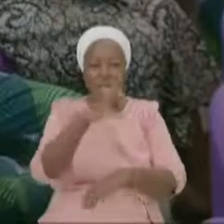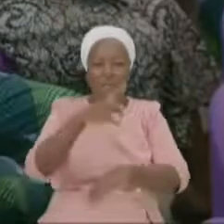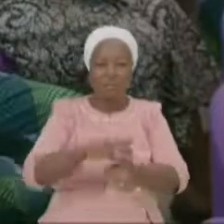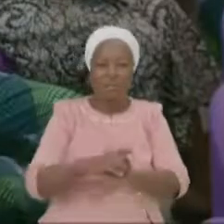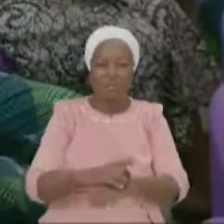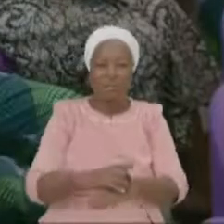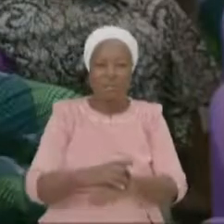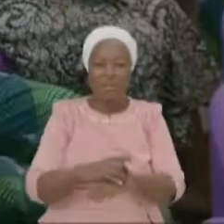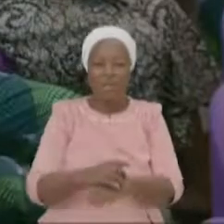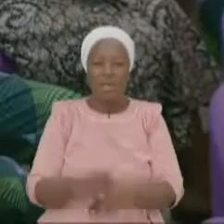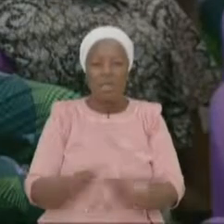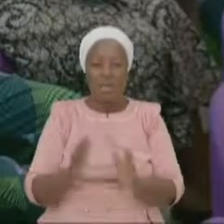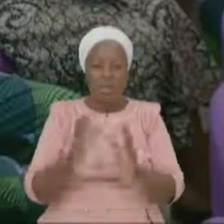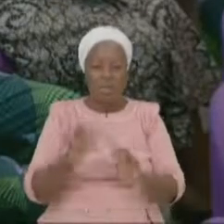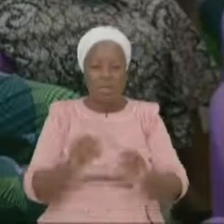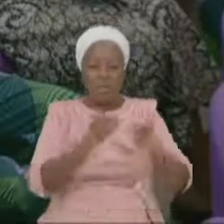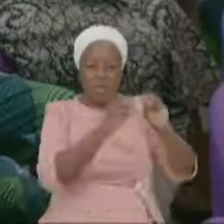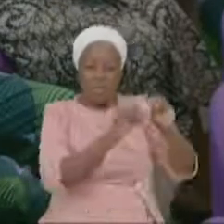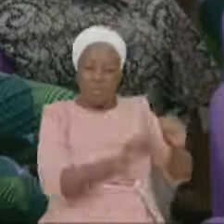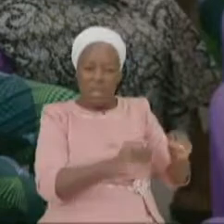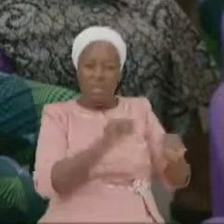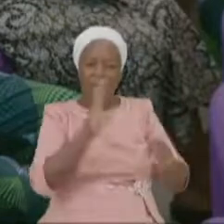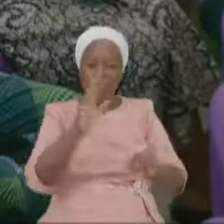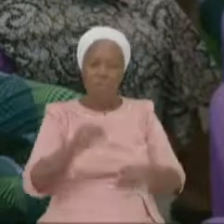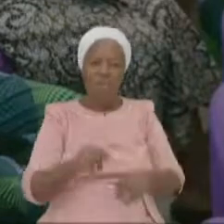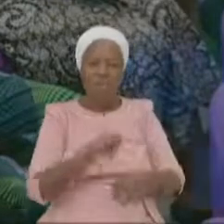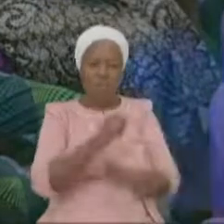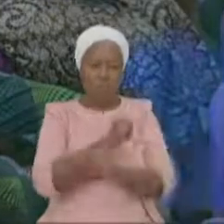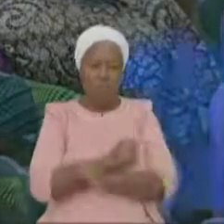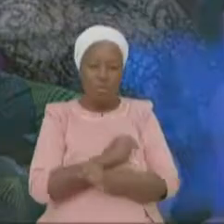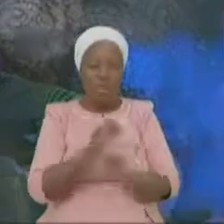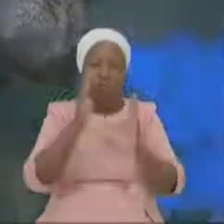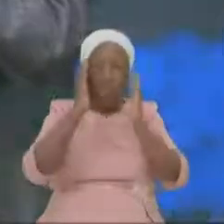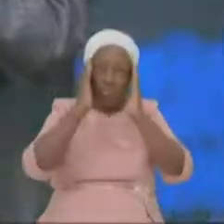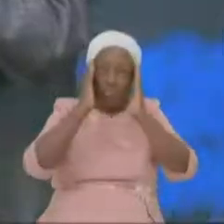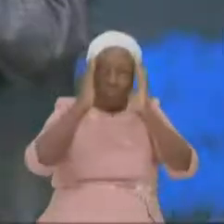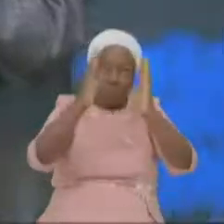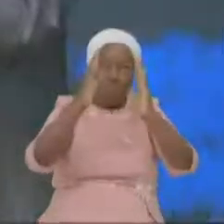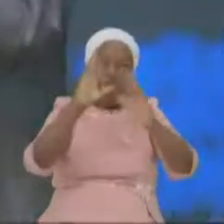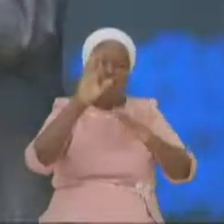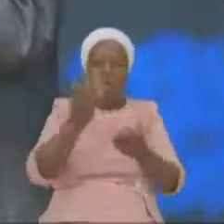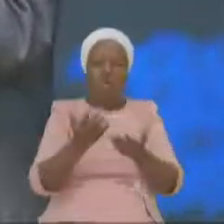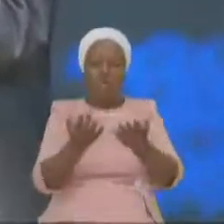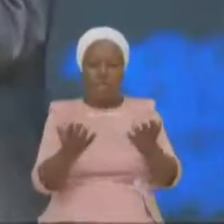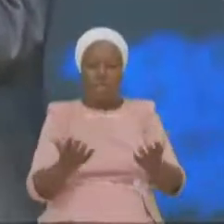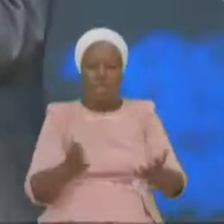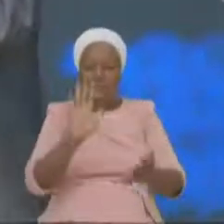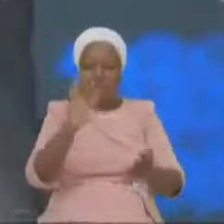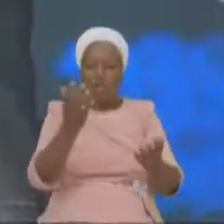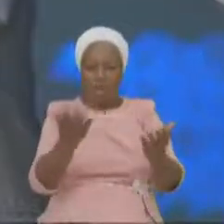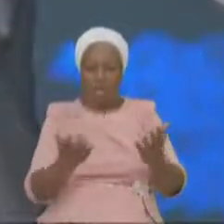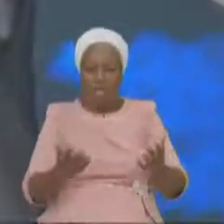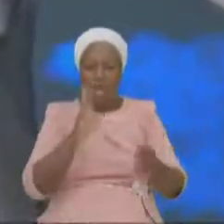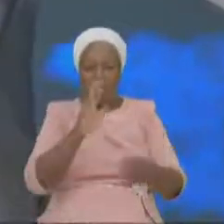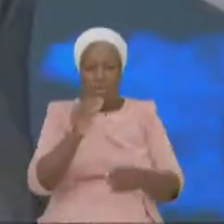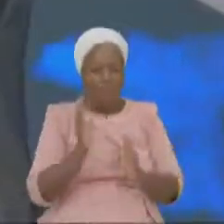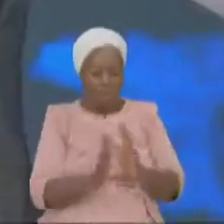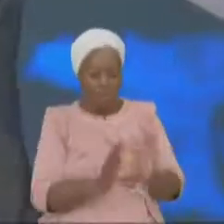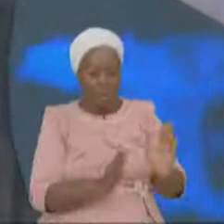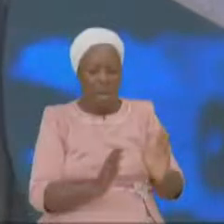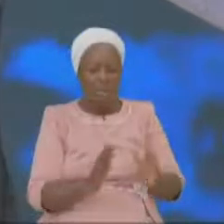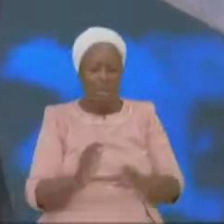your affection, your focus, your desires, your gaze. Set